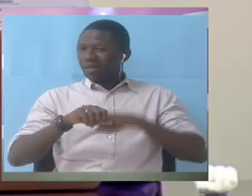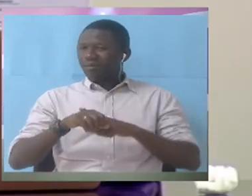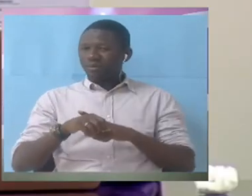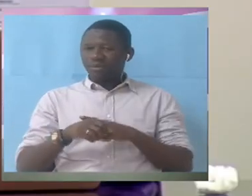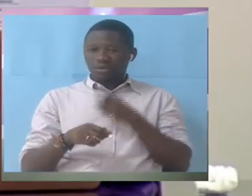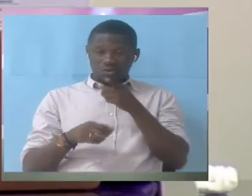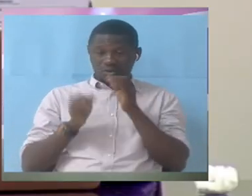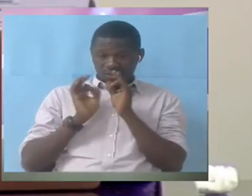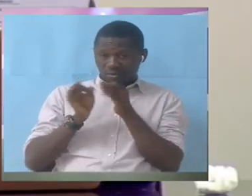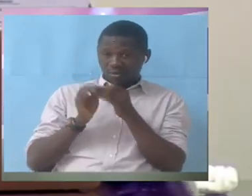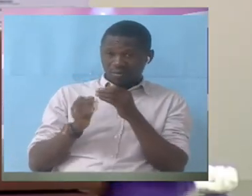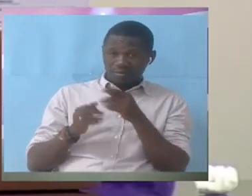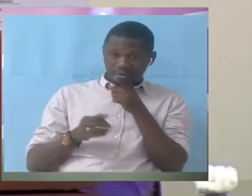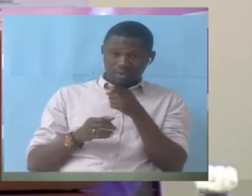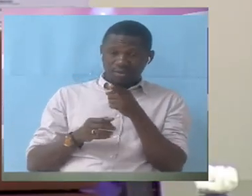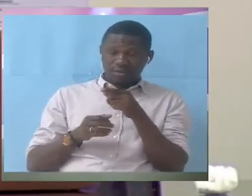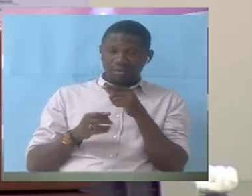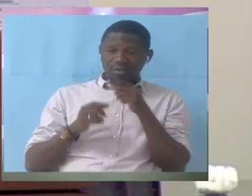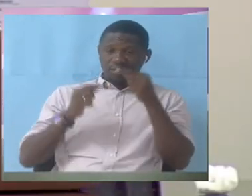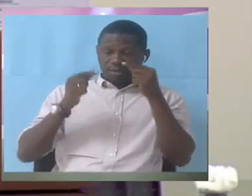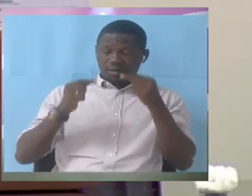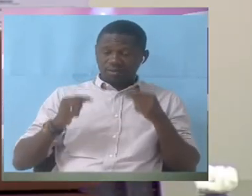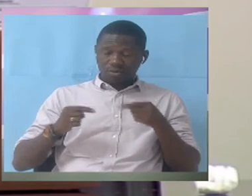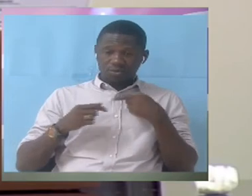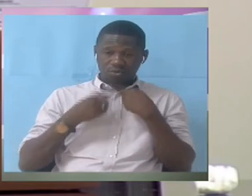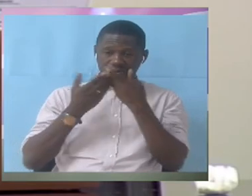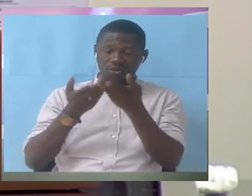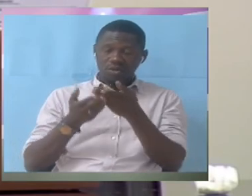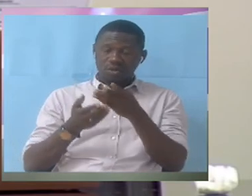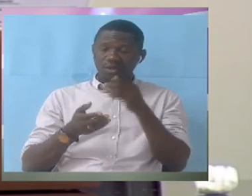Njie, ndax wax nga lolu Yaya Jame ci waxtu bobu?